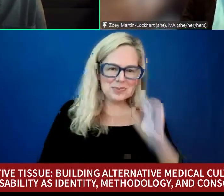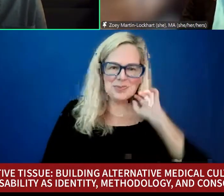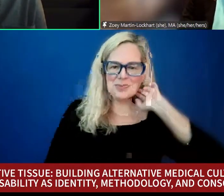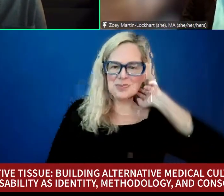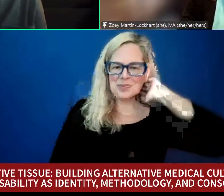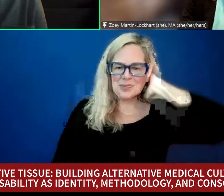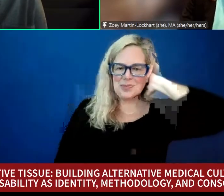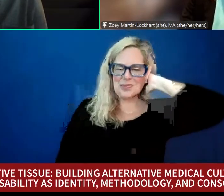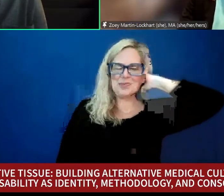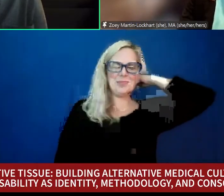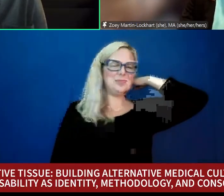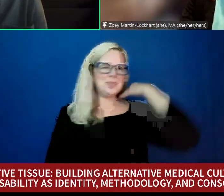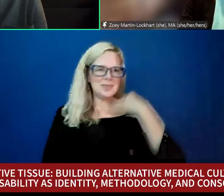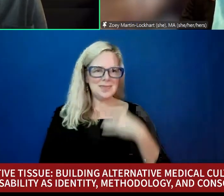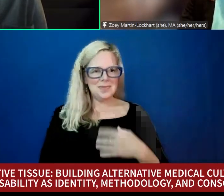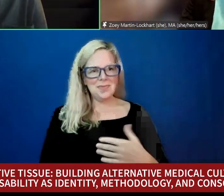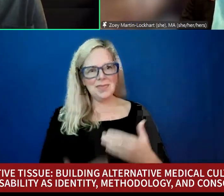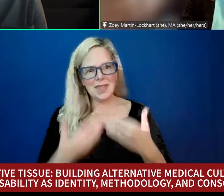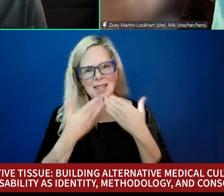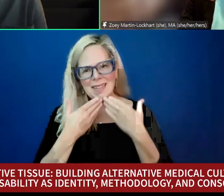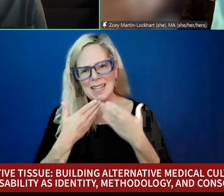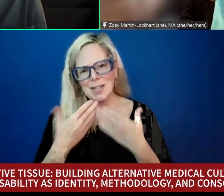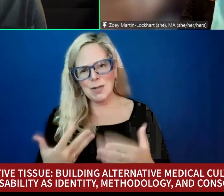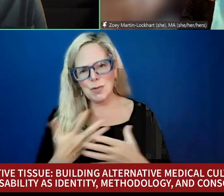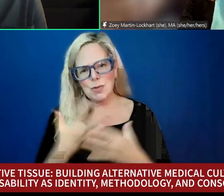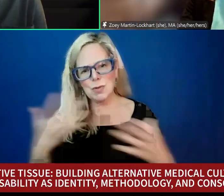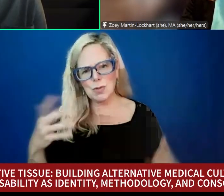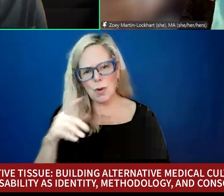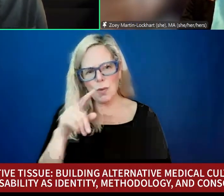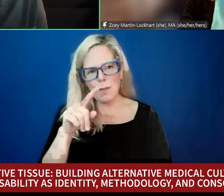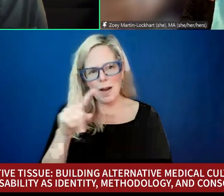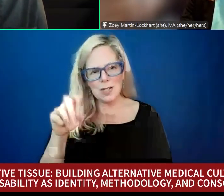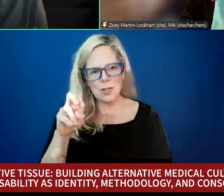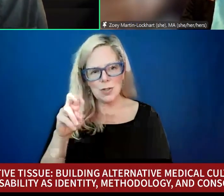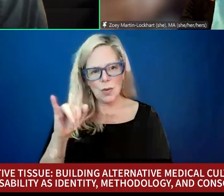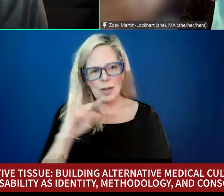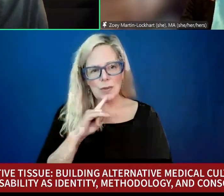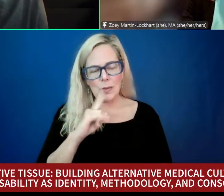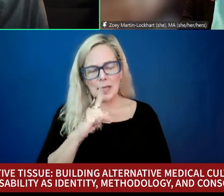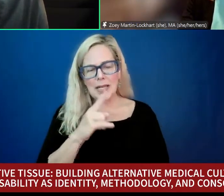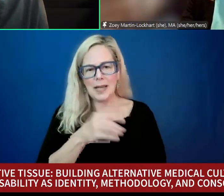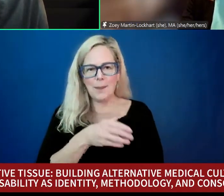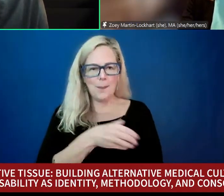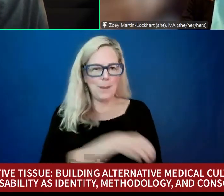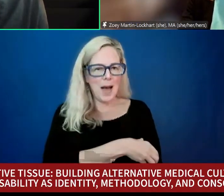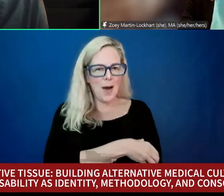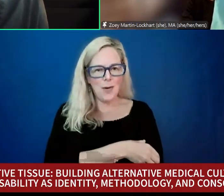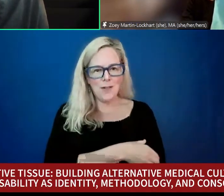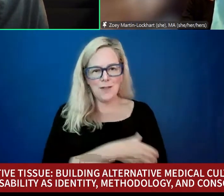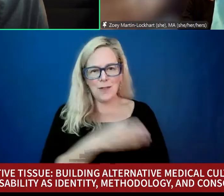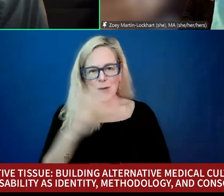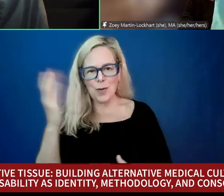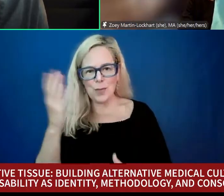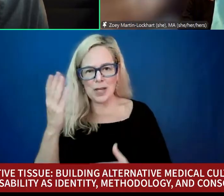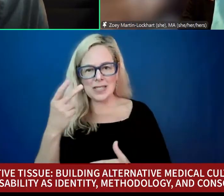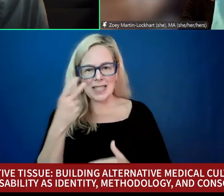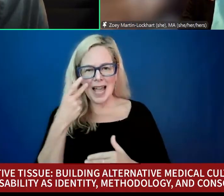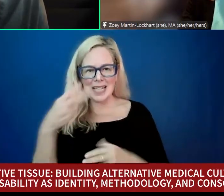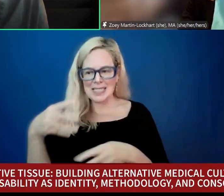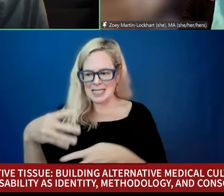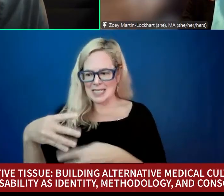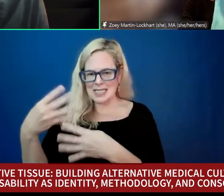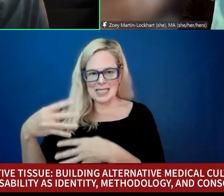Thank you so much, Zoe. That was a really powerful presentation. I am looking at the Slido. I